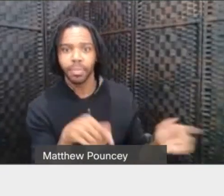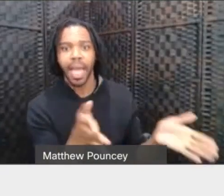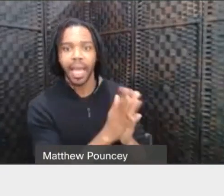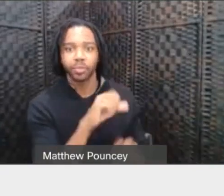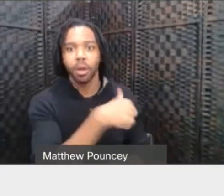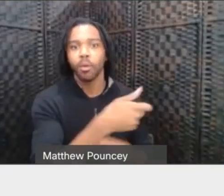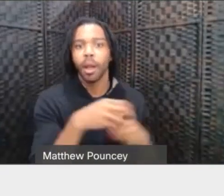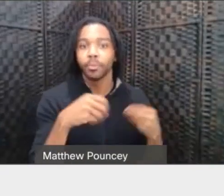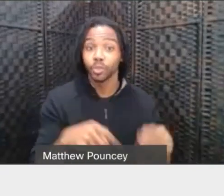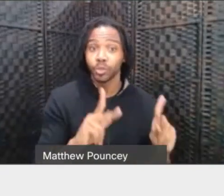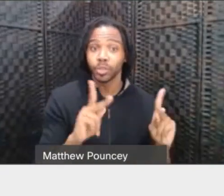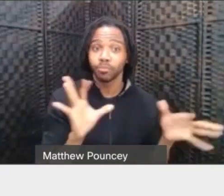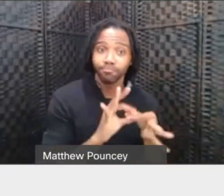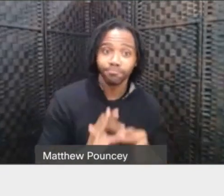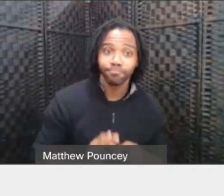opportunities.